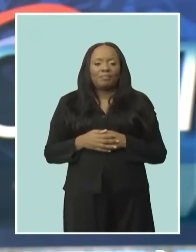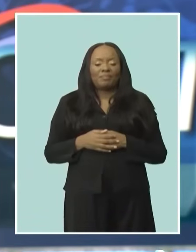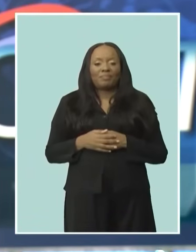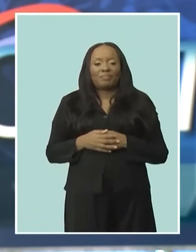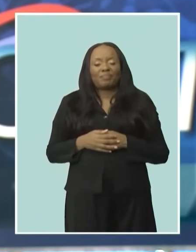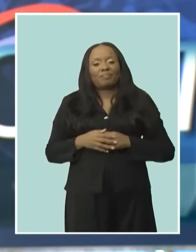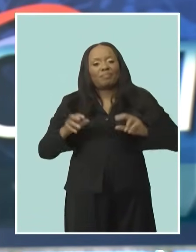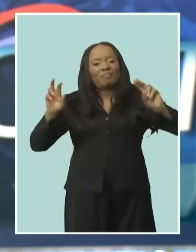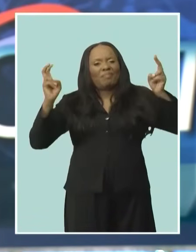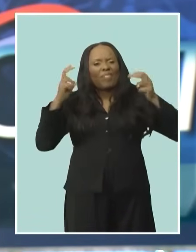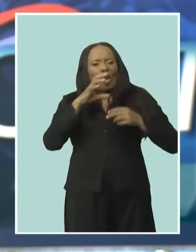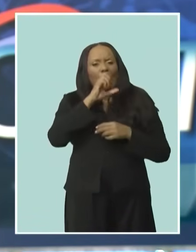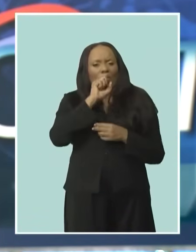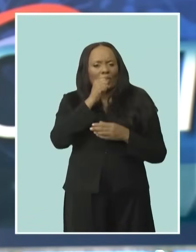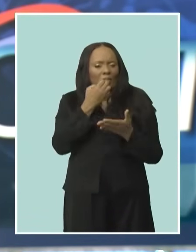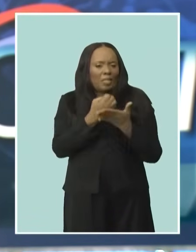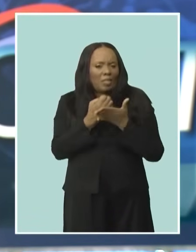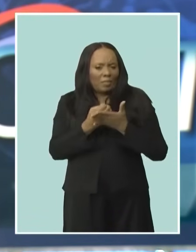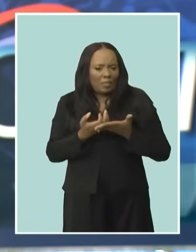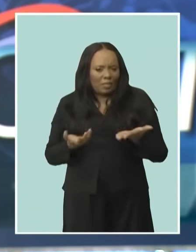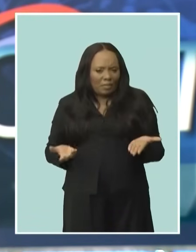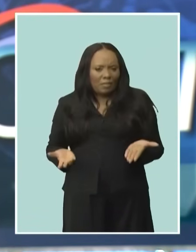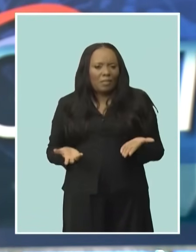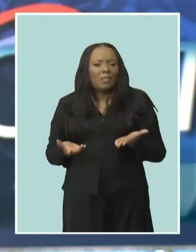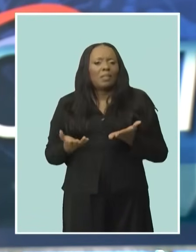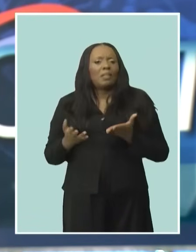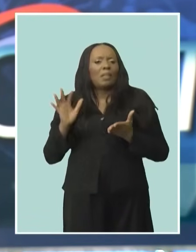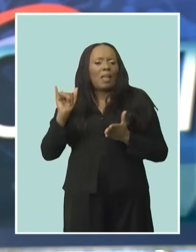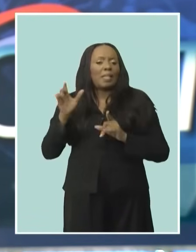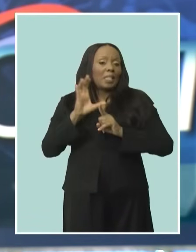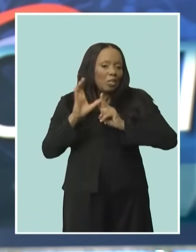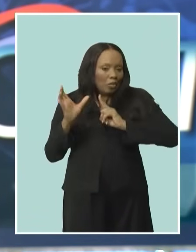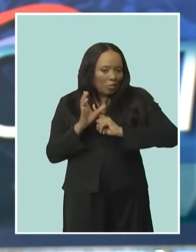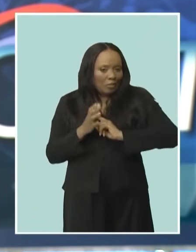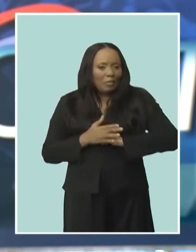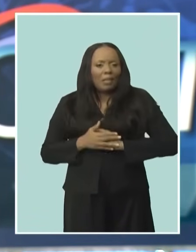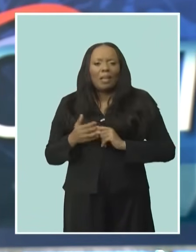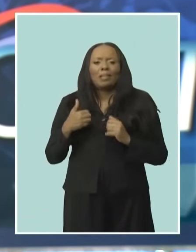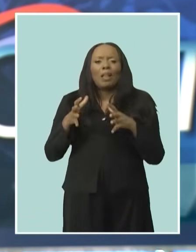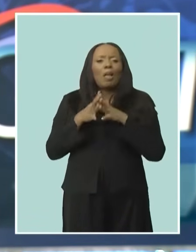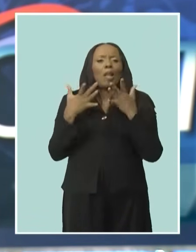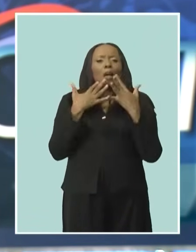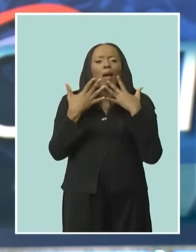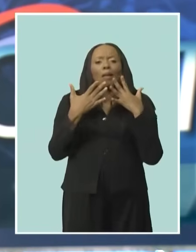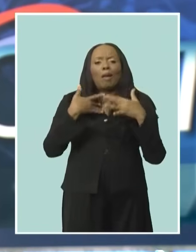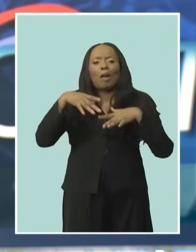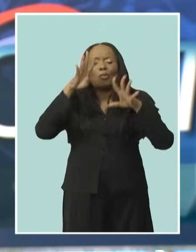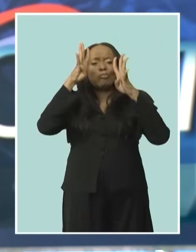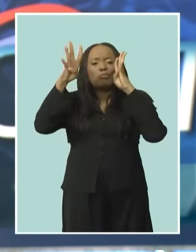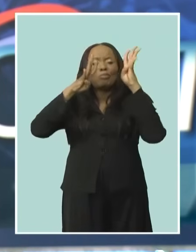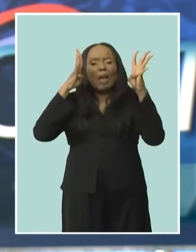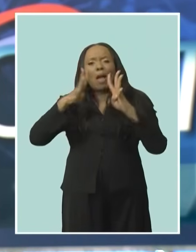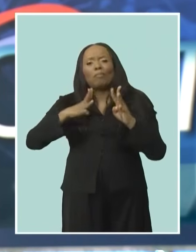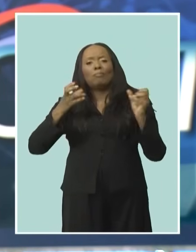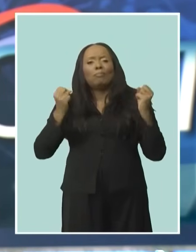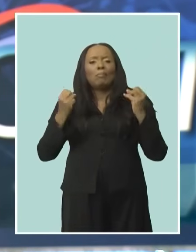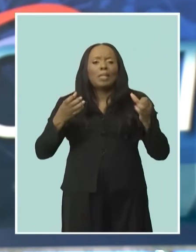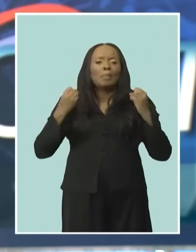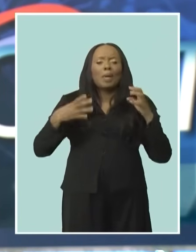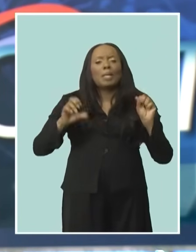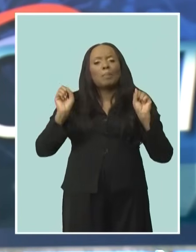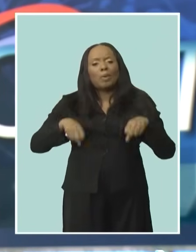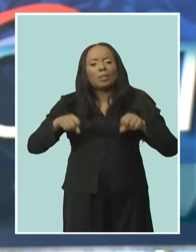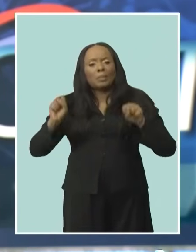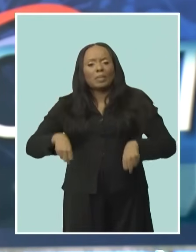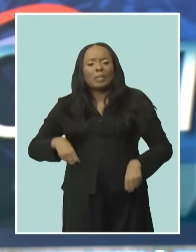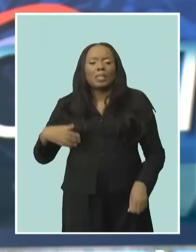The orange economy is bursting with color, creativity, and endless possibilities. And Chairman of the Barbados